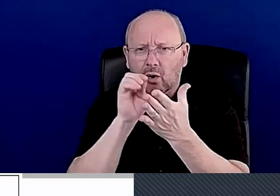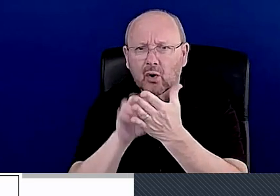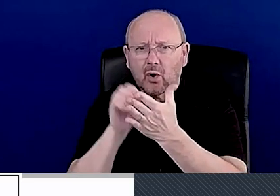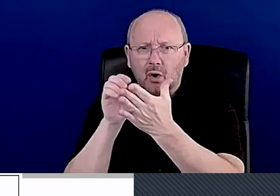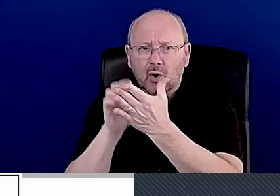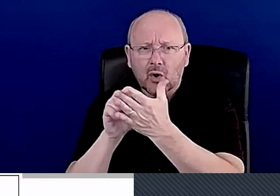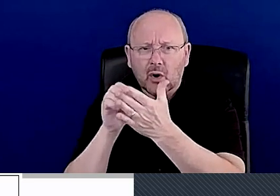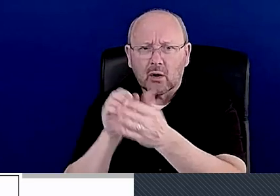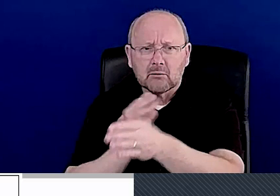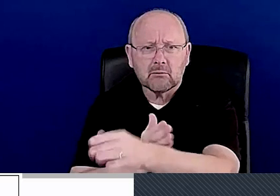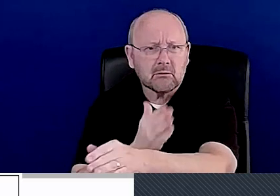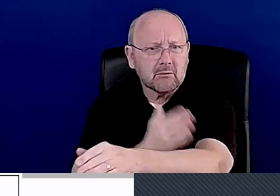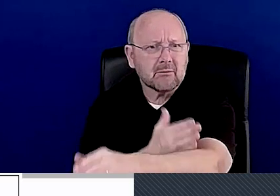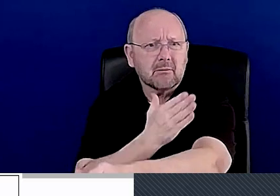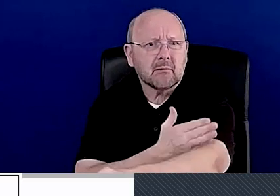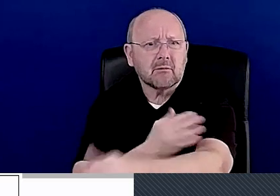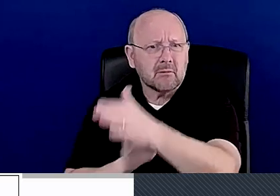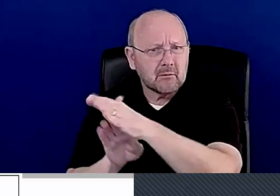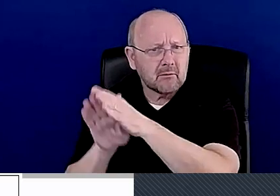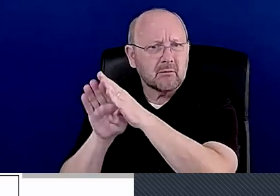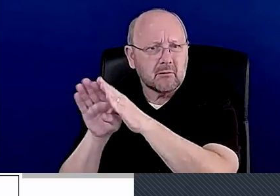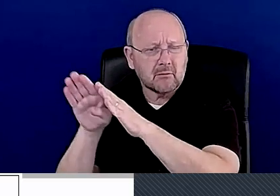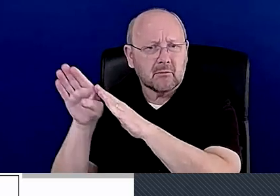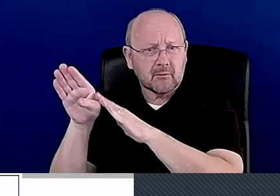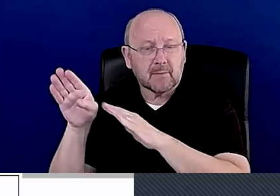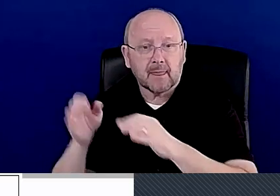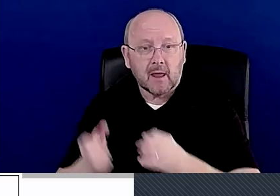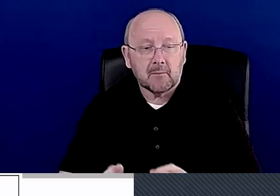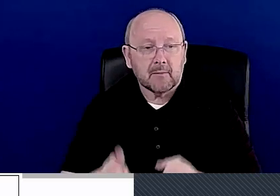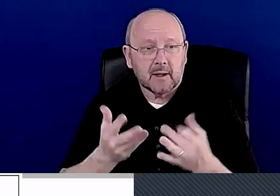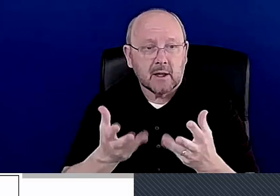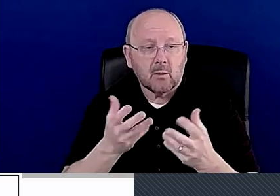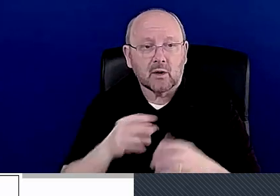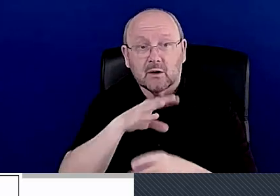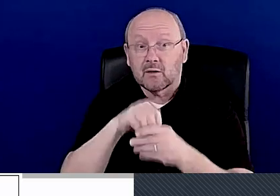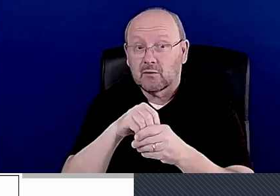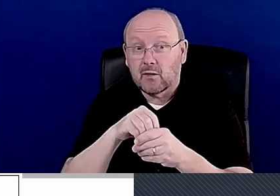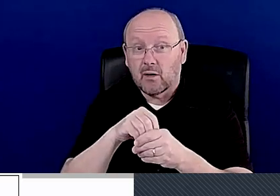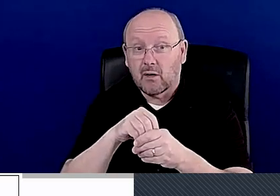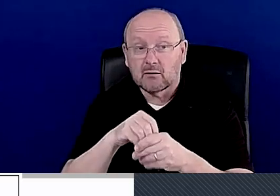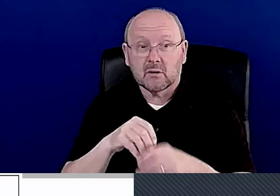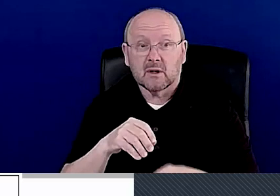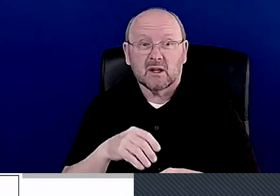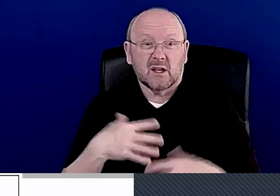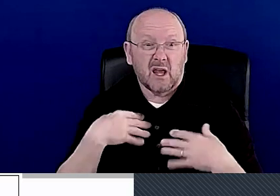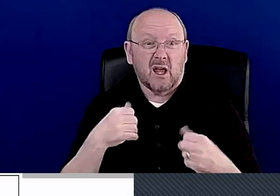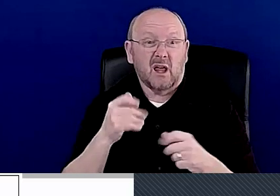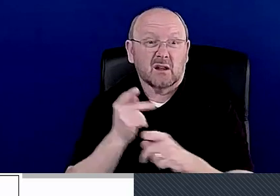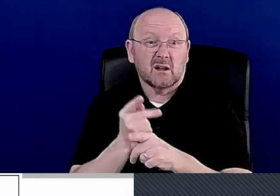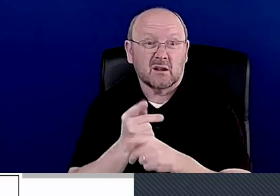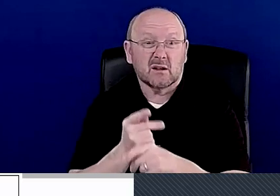of ELL students that want to go into healthcare. And so the state of California recognized that with